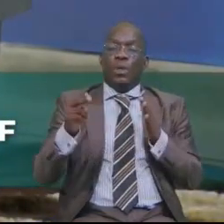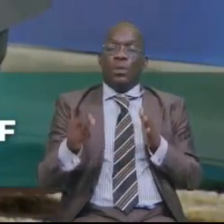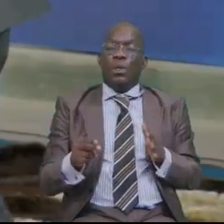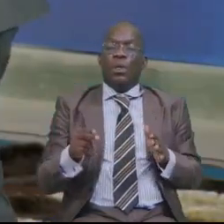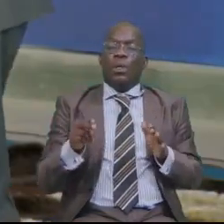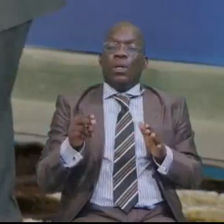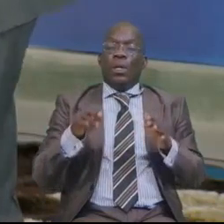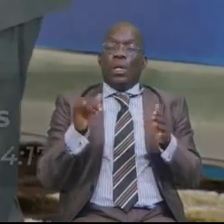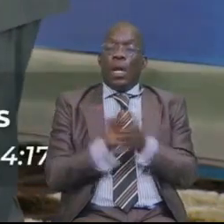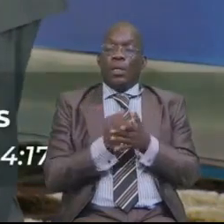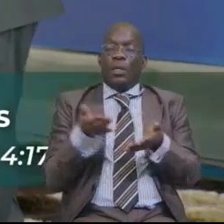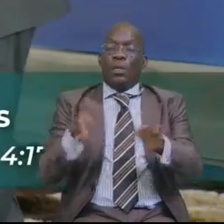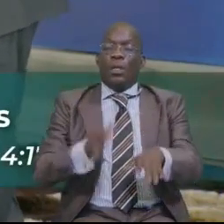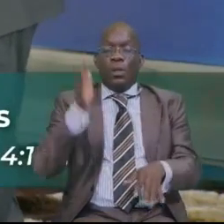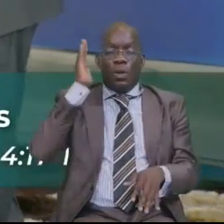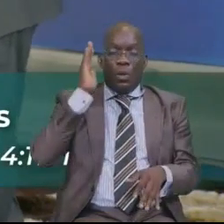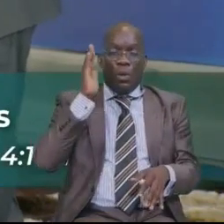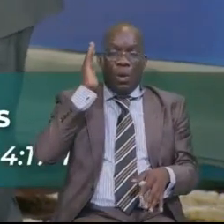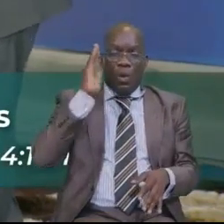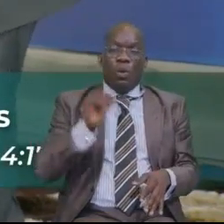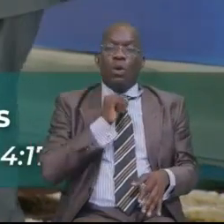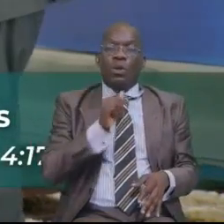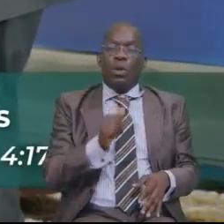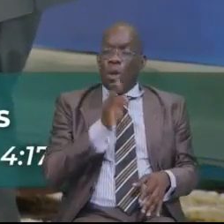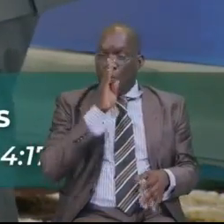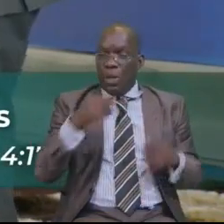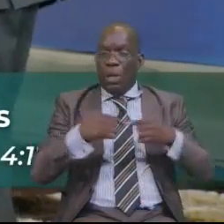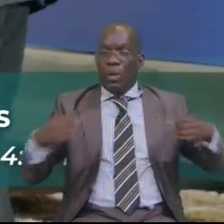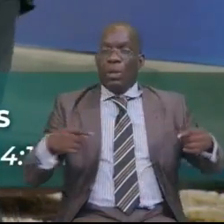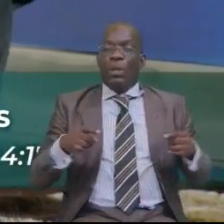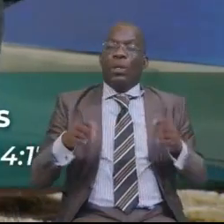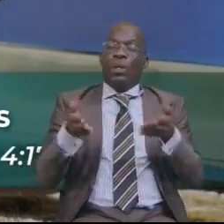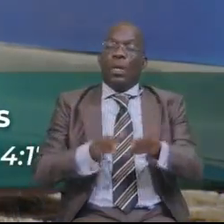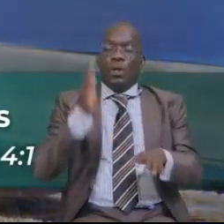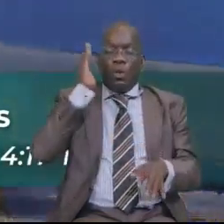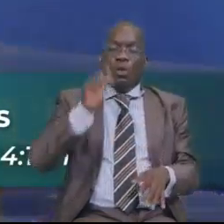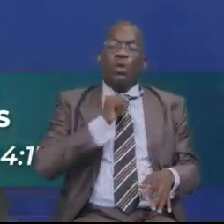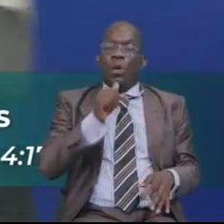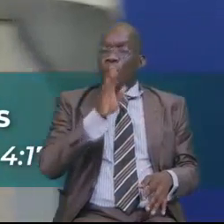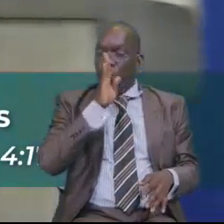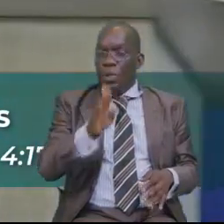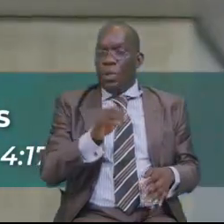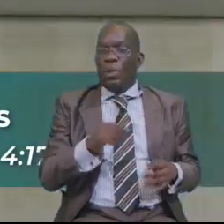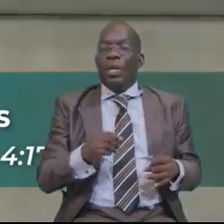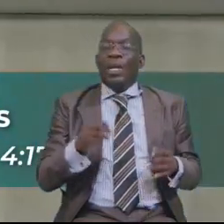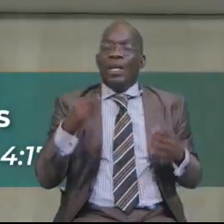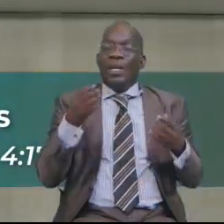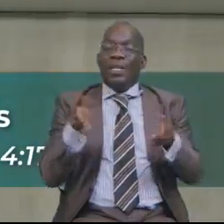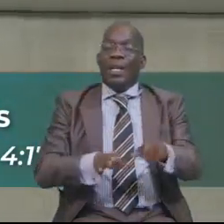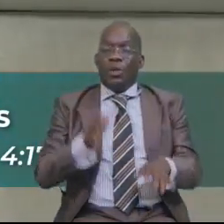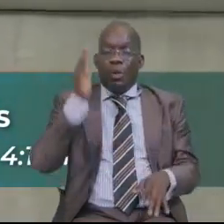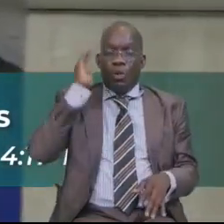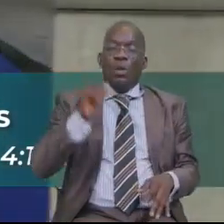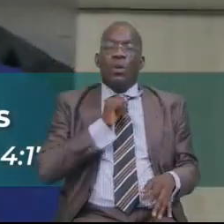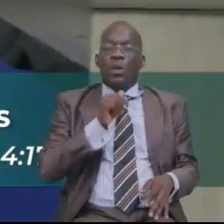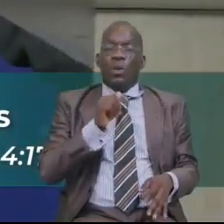enemy. Death will be a friend. Death is the only thing that can stop sinfulness. Then